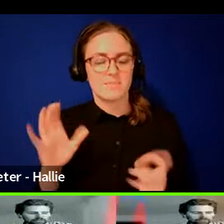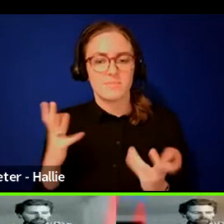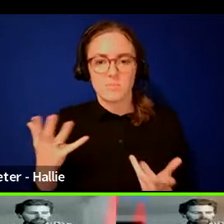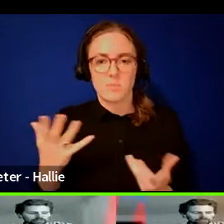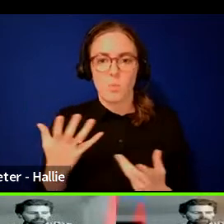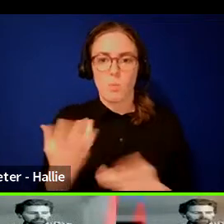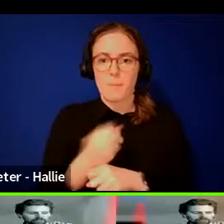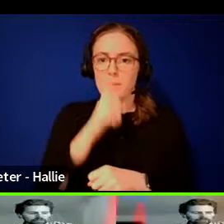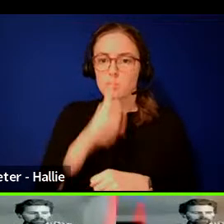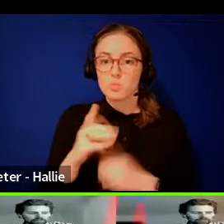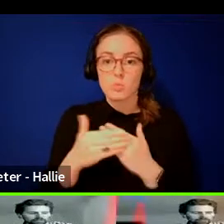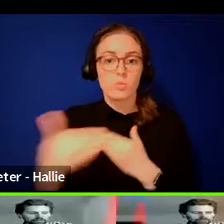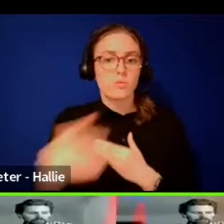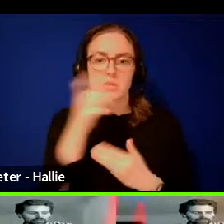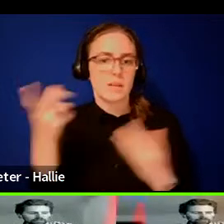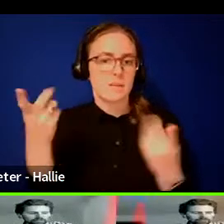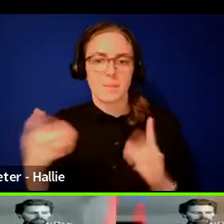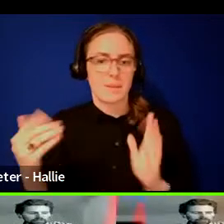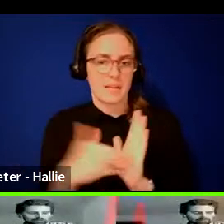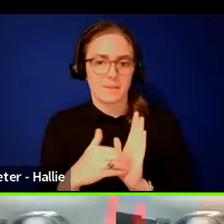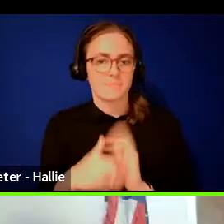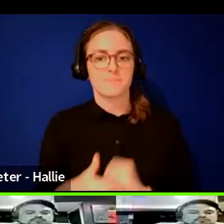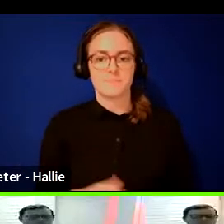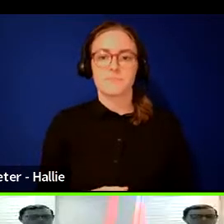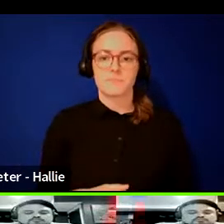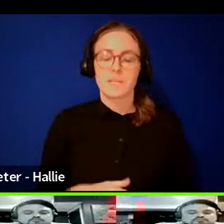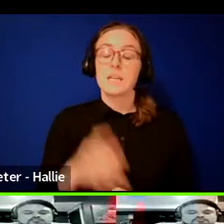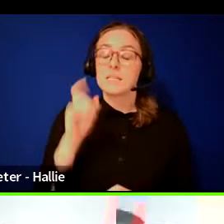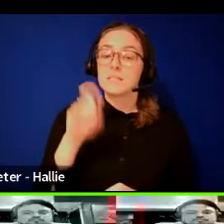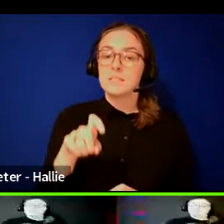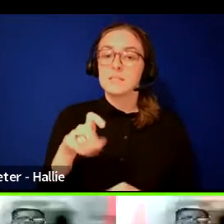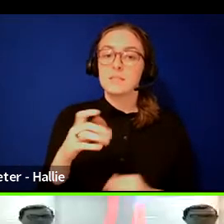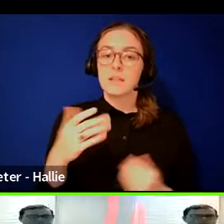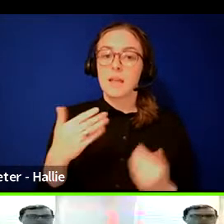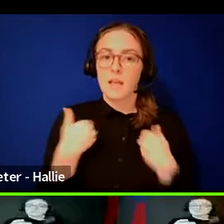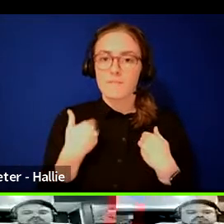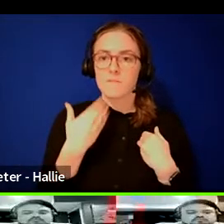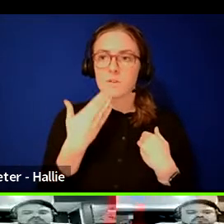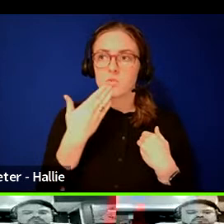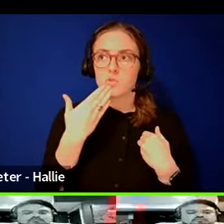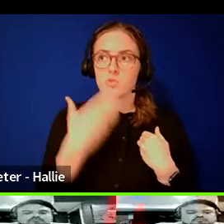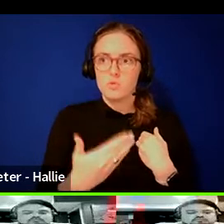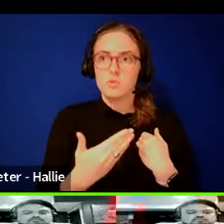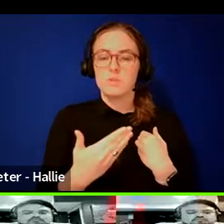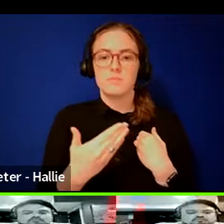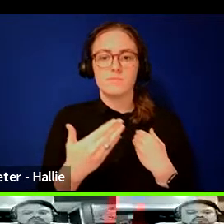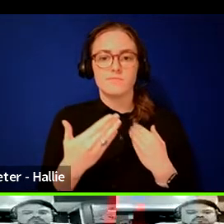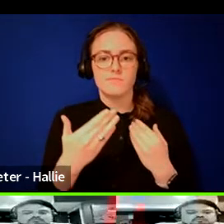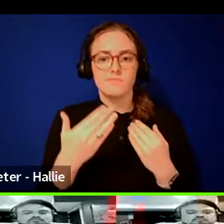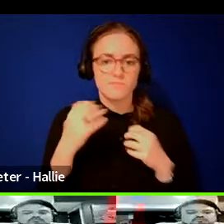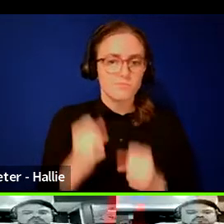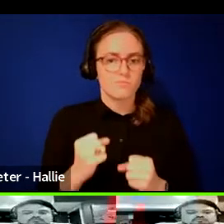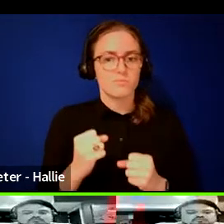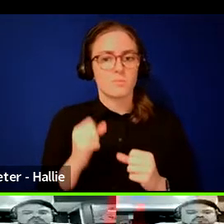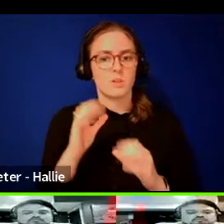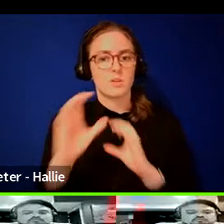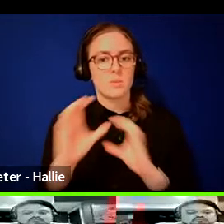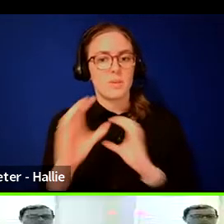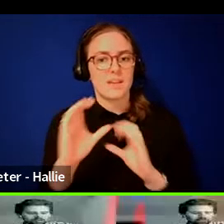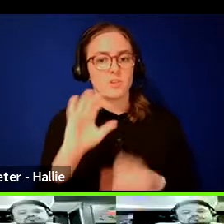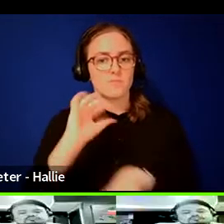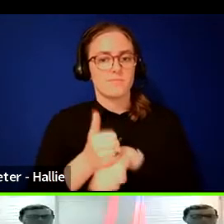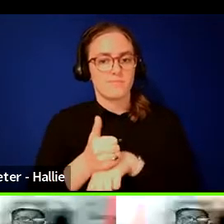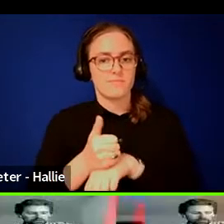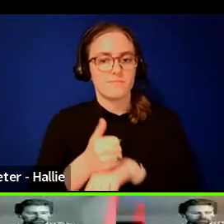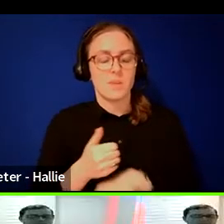forward that that never happens again. There needs to be a good, solid communication protocol in place